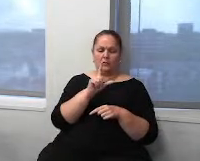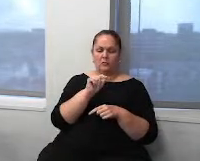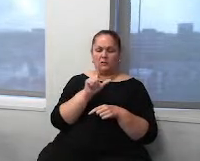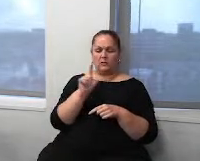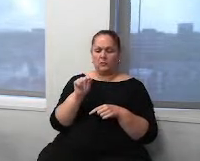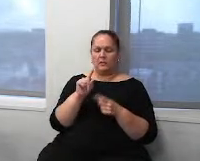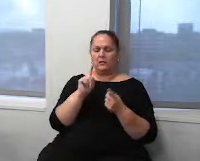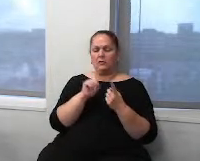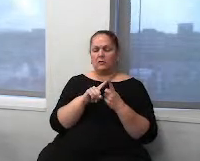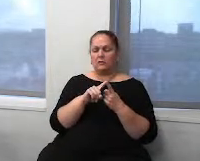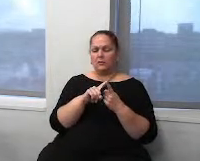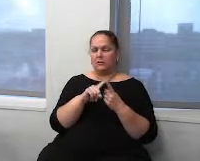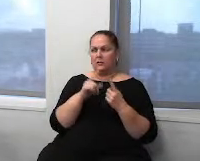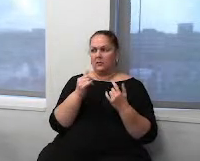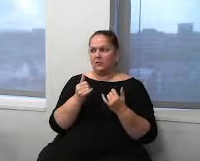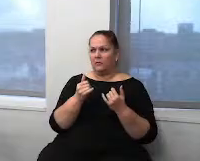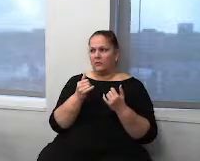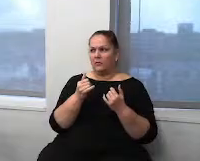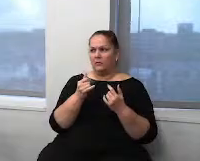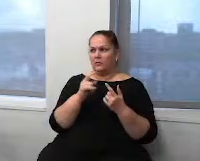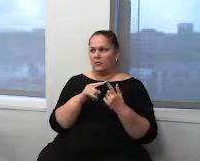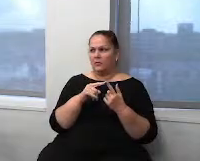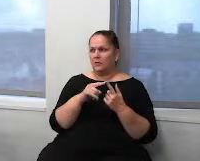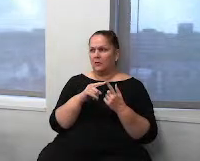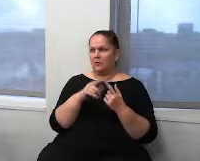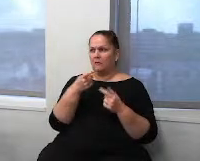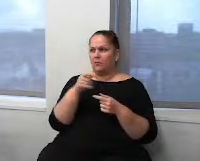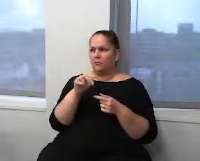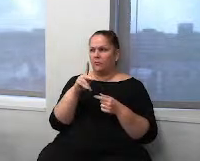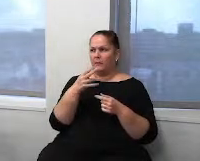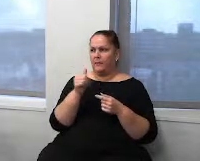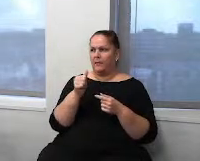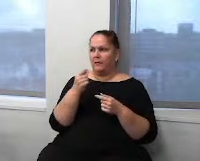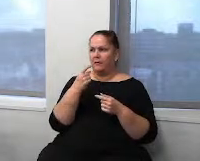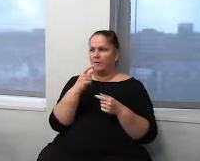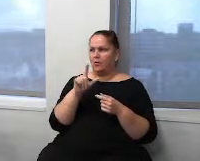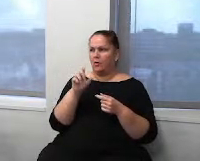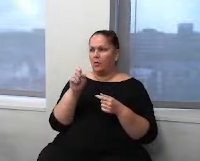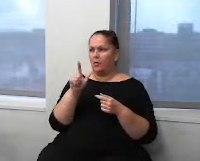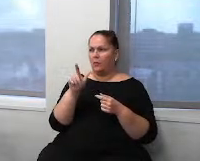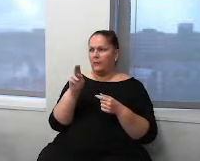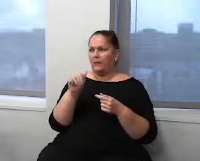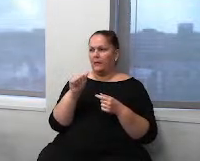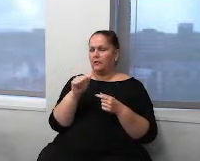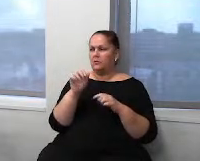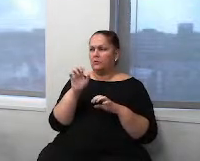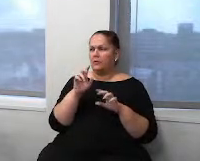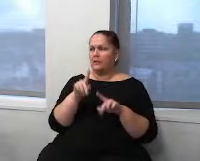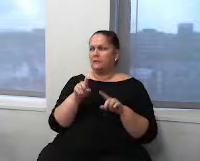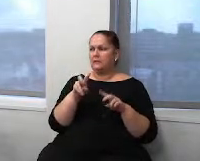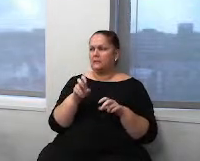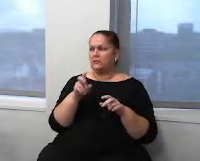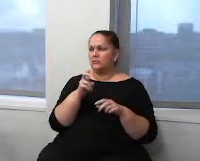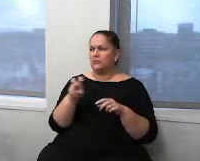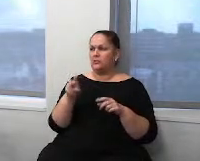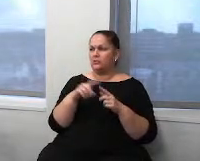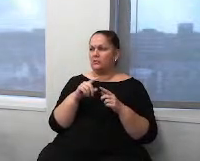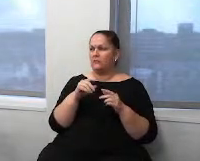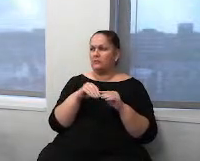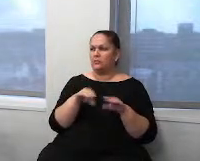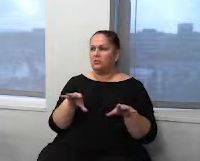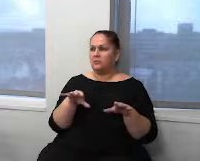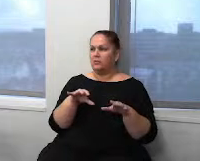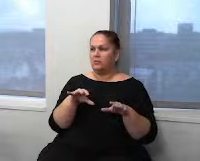1, 2020 to present conducted by or on behalf of PREPA or LUMA to assess the T&D systems,